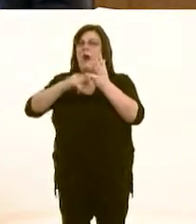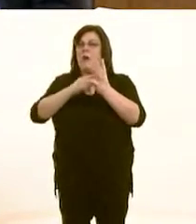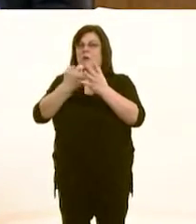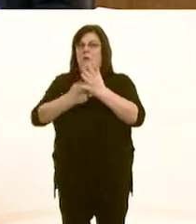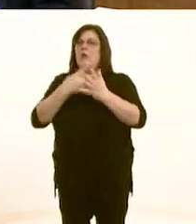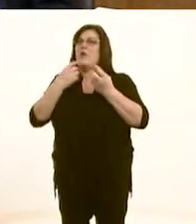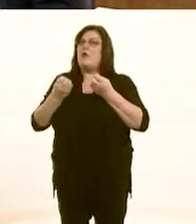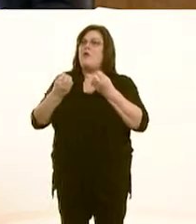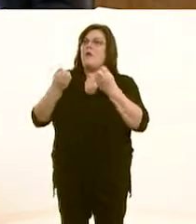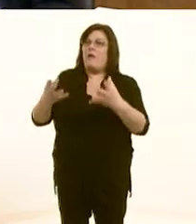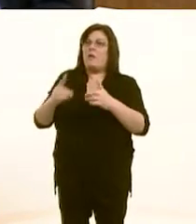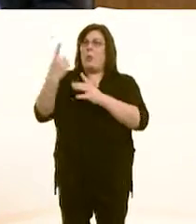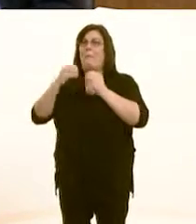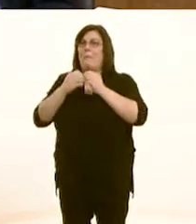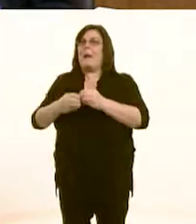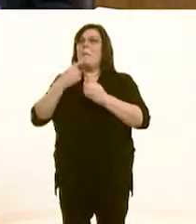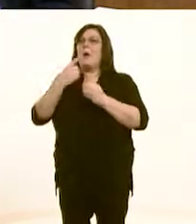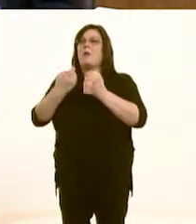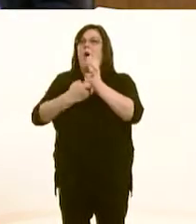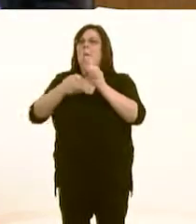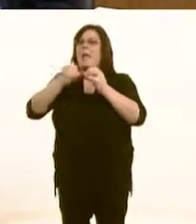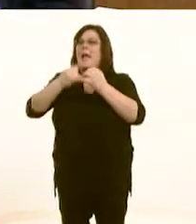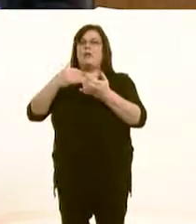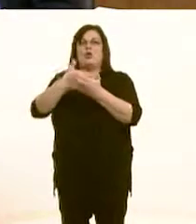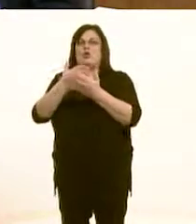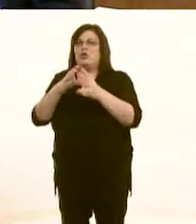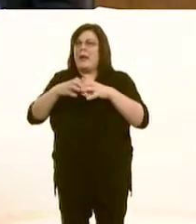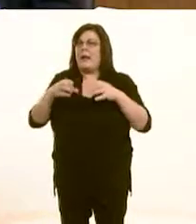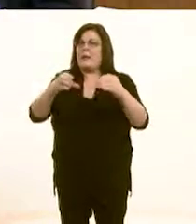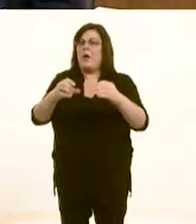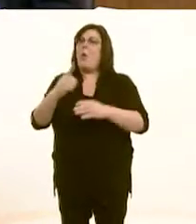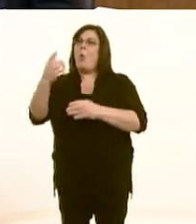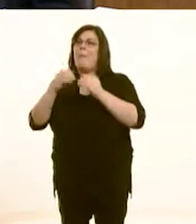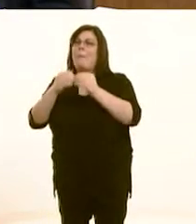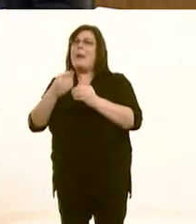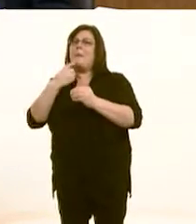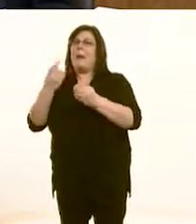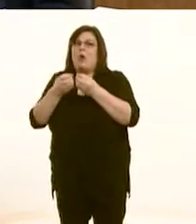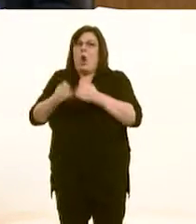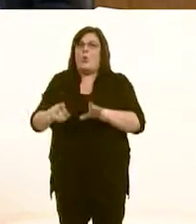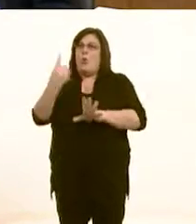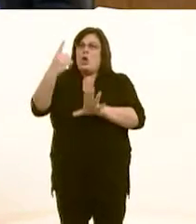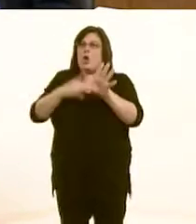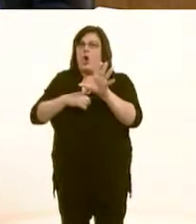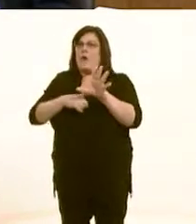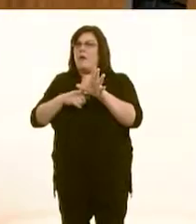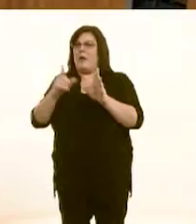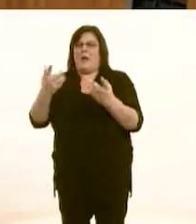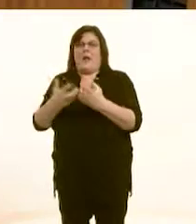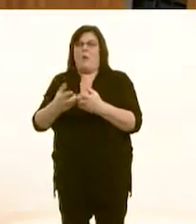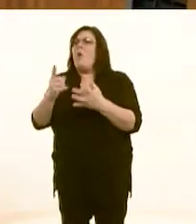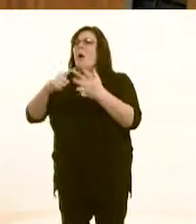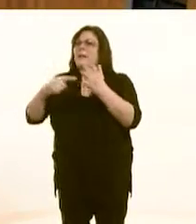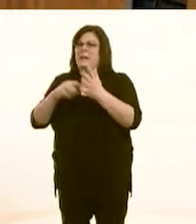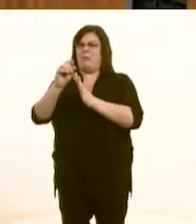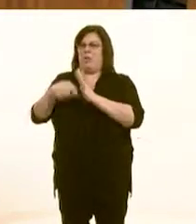of RBS shares. You lost £100 million in one year on IT projects. Yes, there are